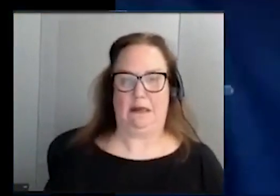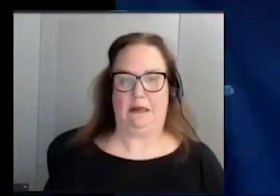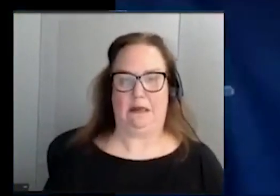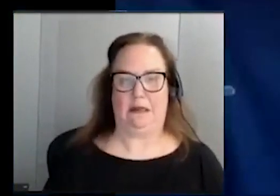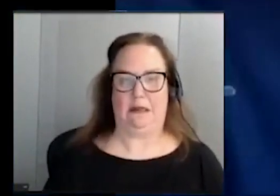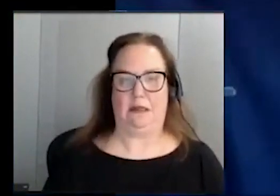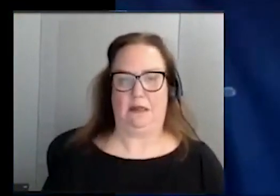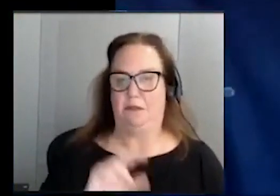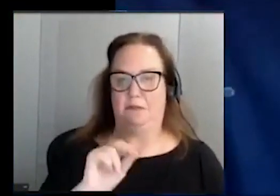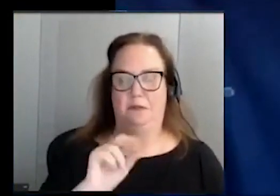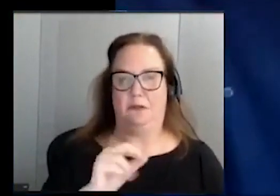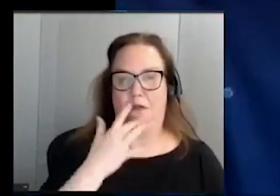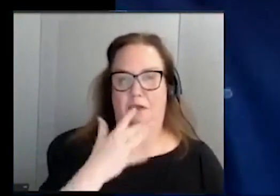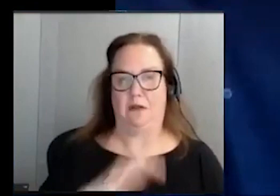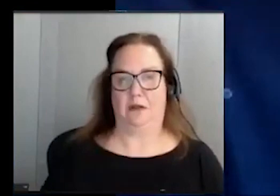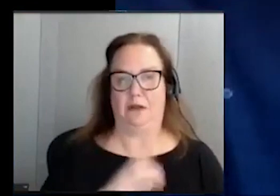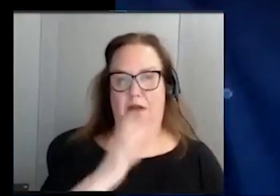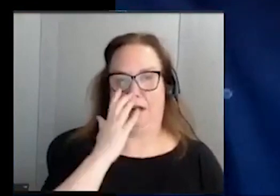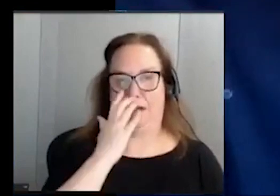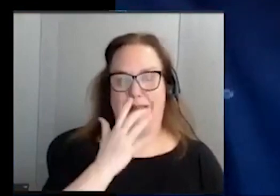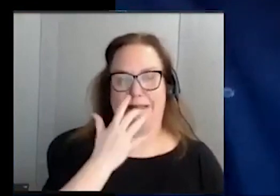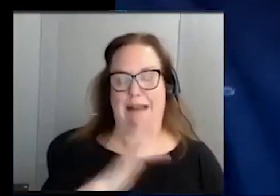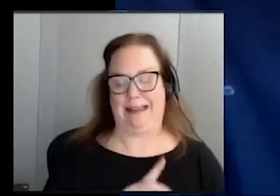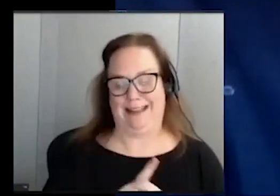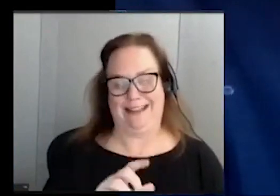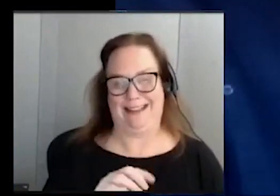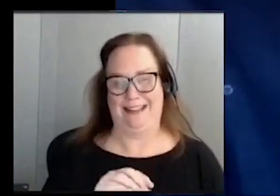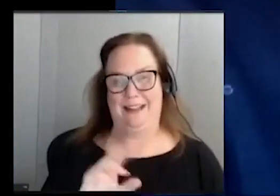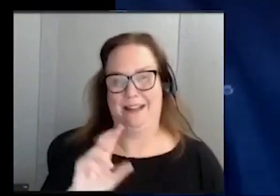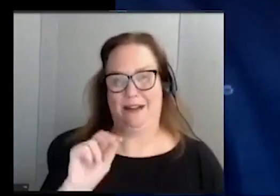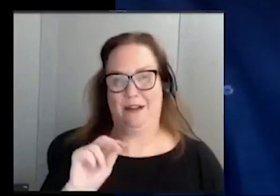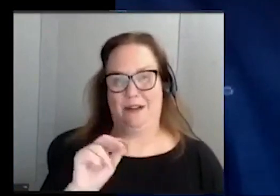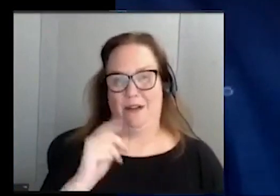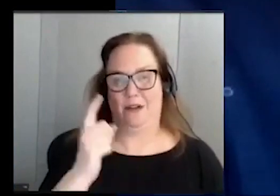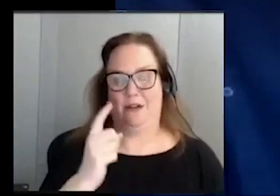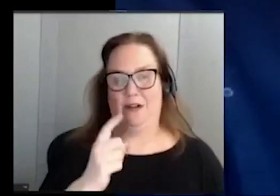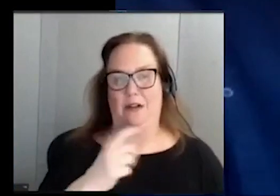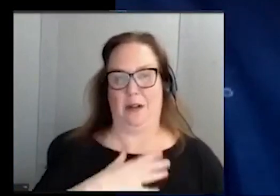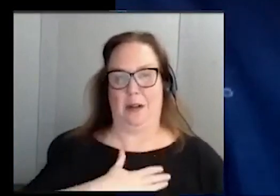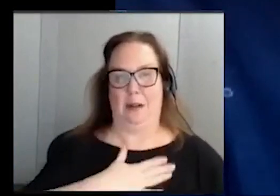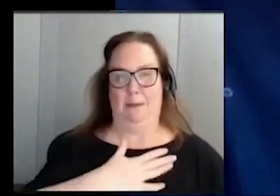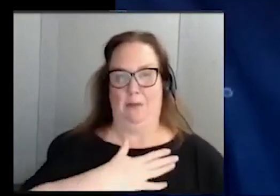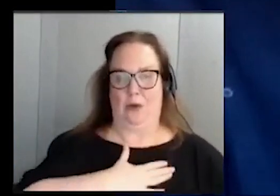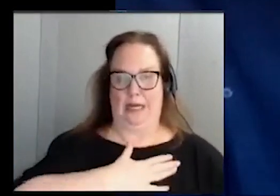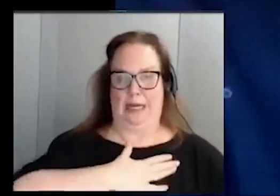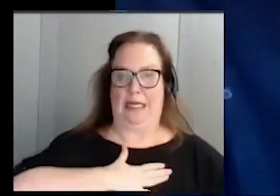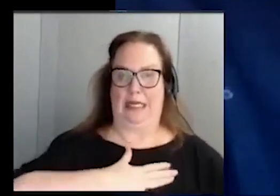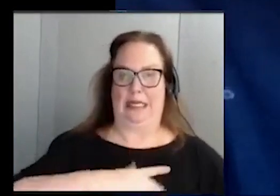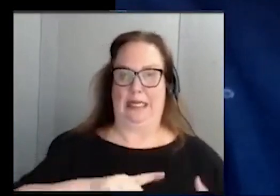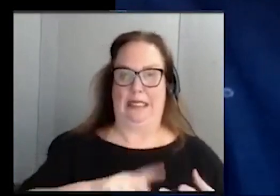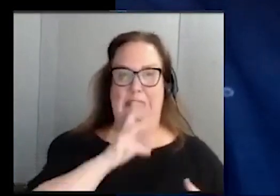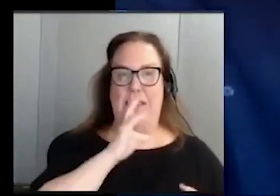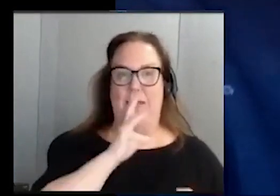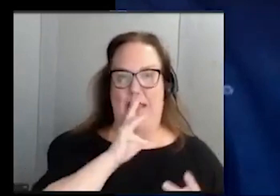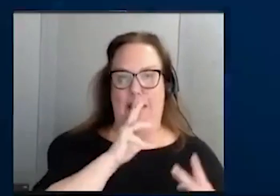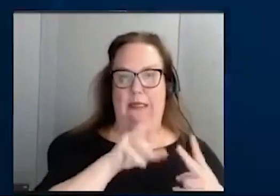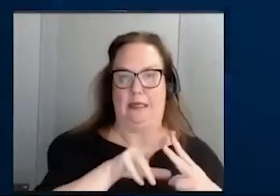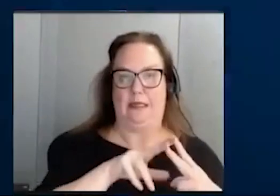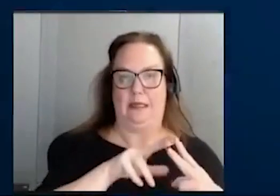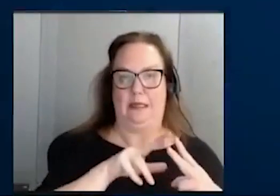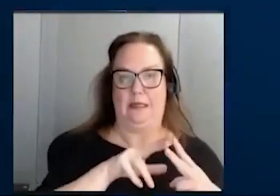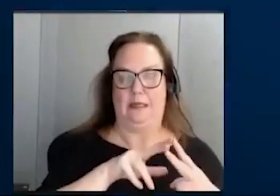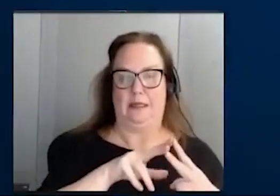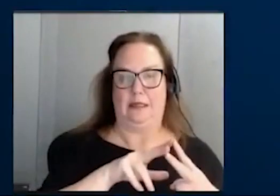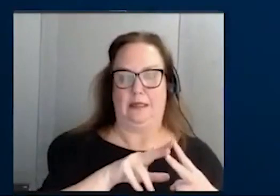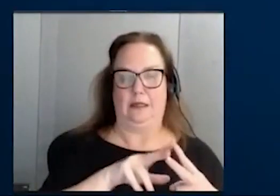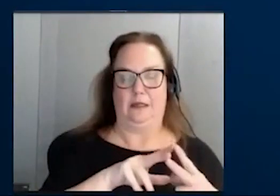Fortunately, no. I was really lucky. It was only breathing and speaking. I think because there's